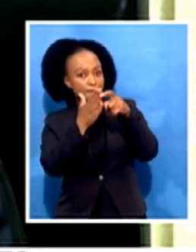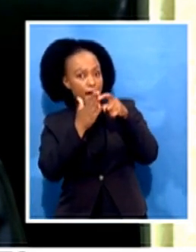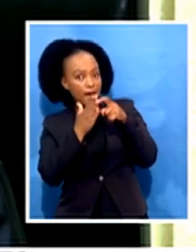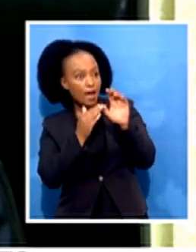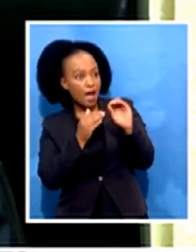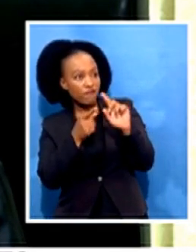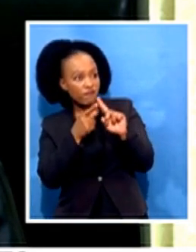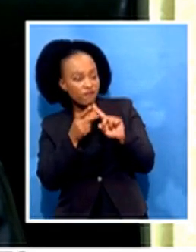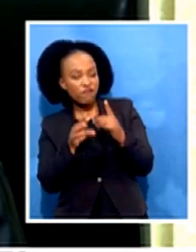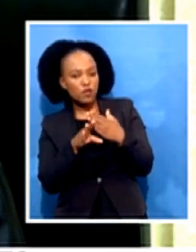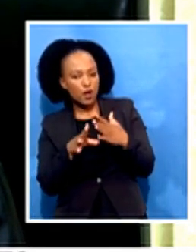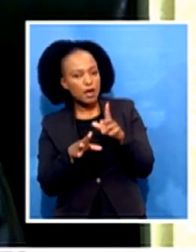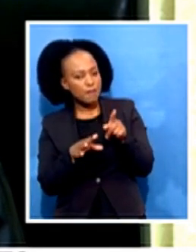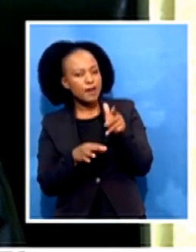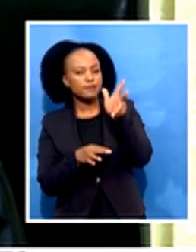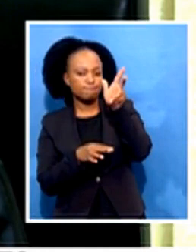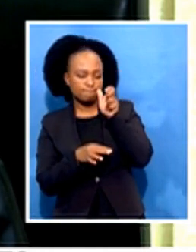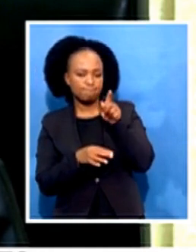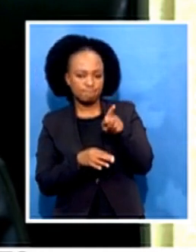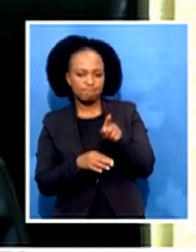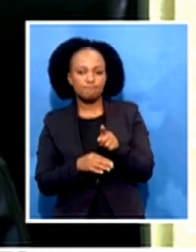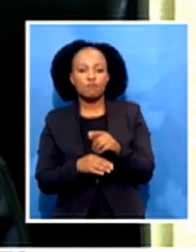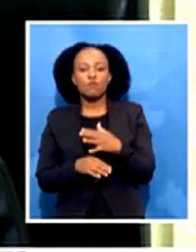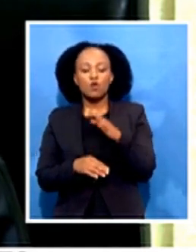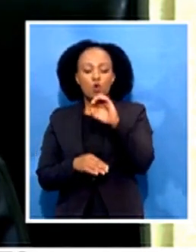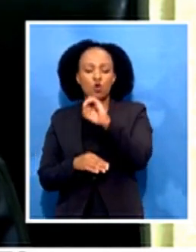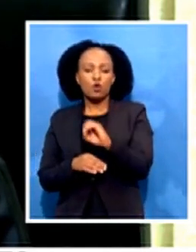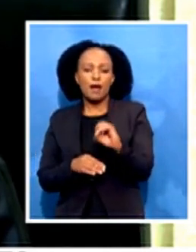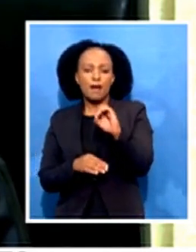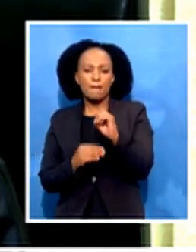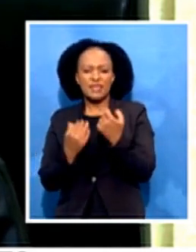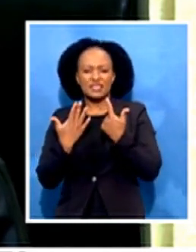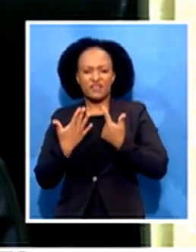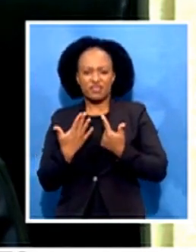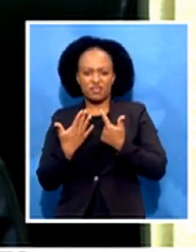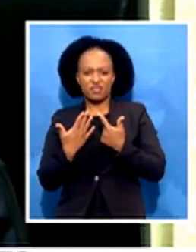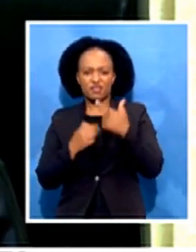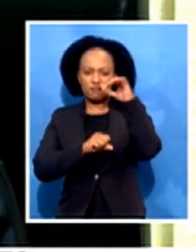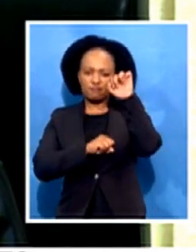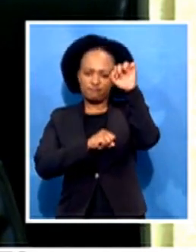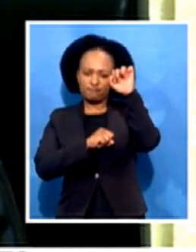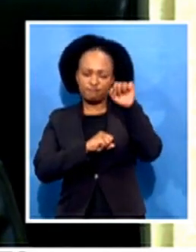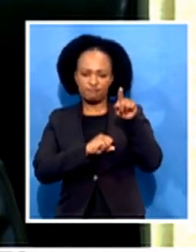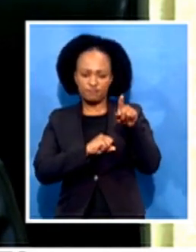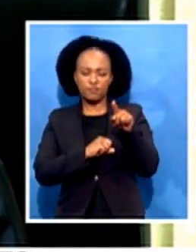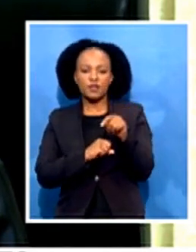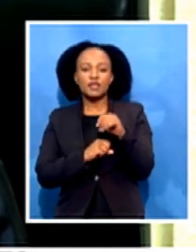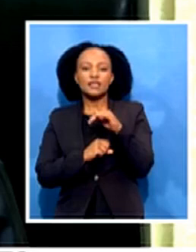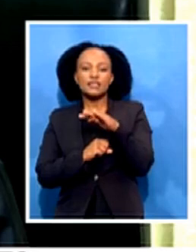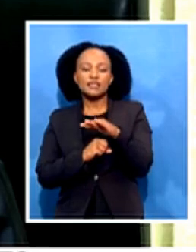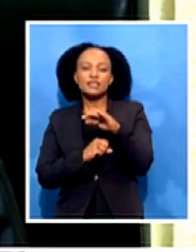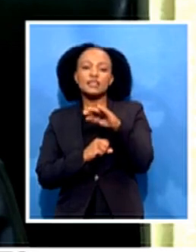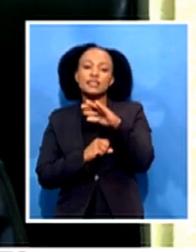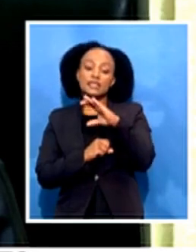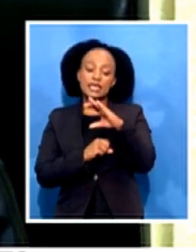the October 7th strike, the CC recognized that our program of action was groundbreaking